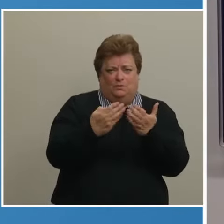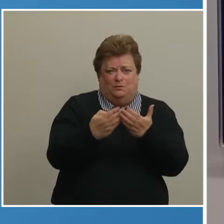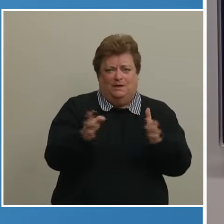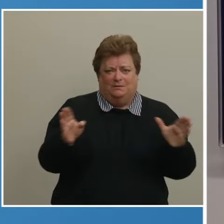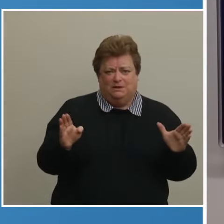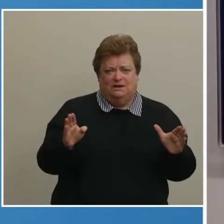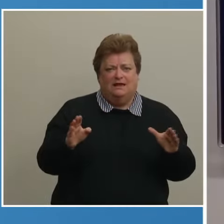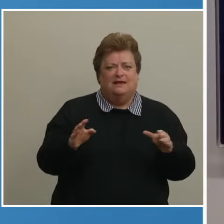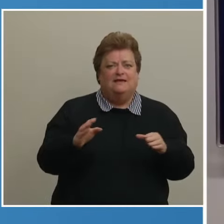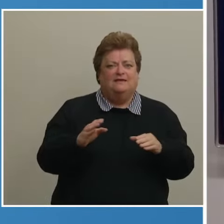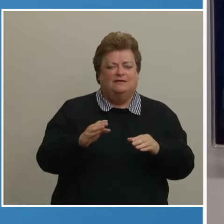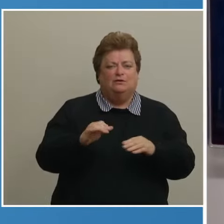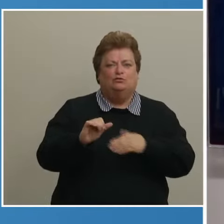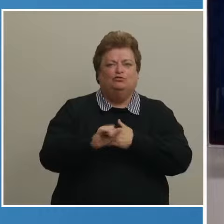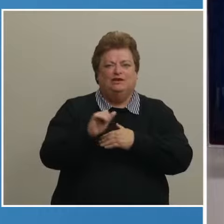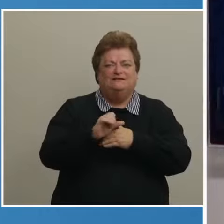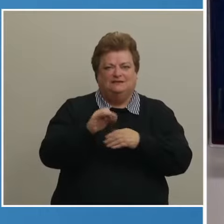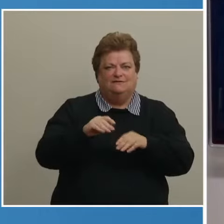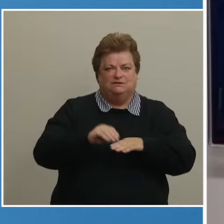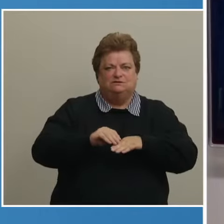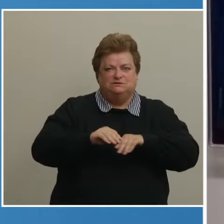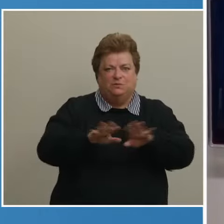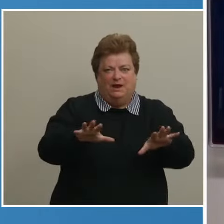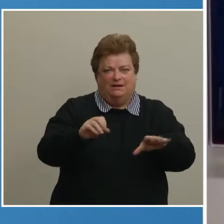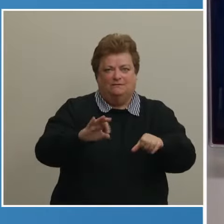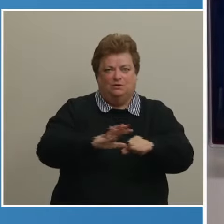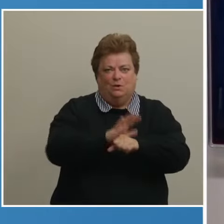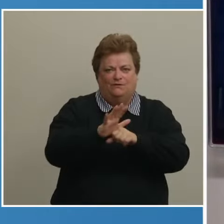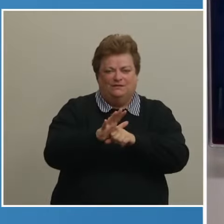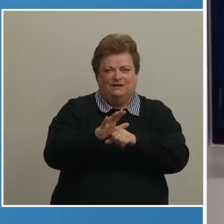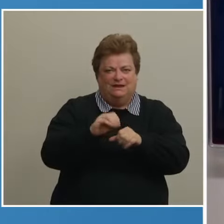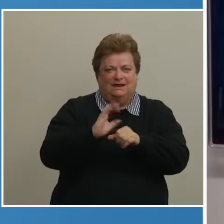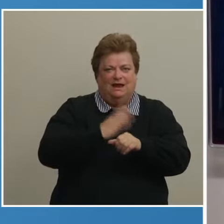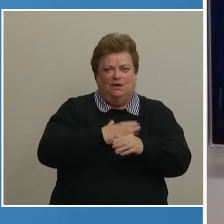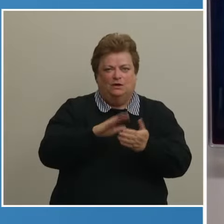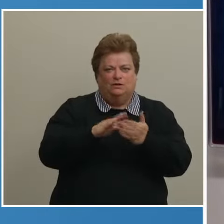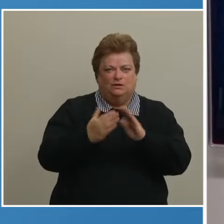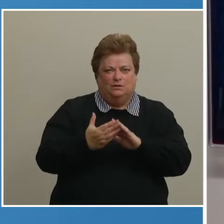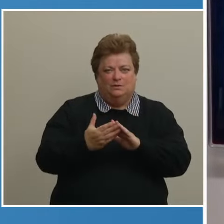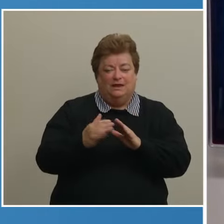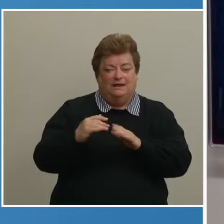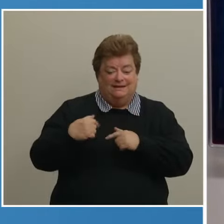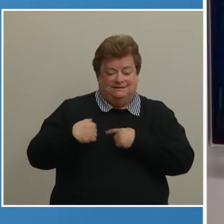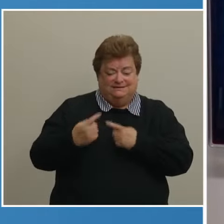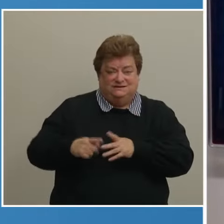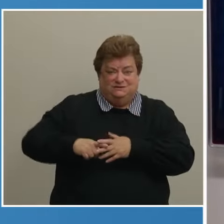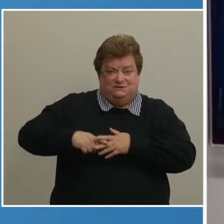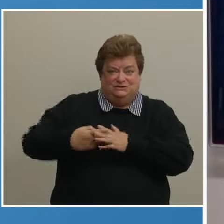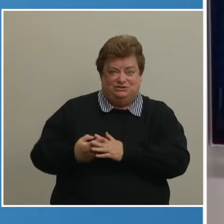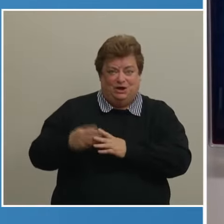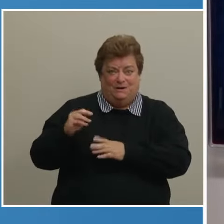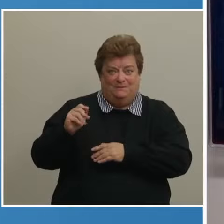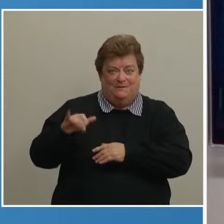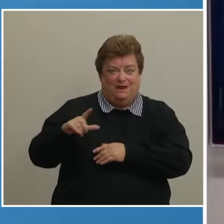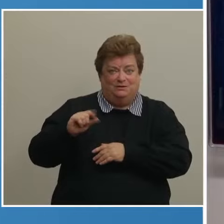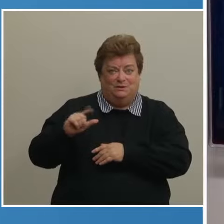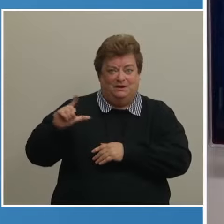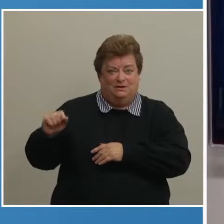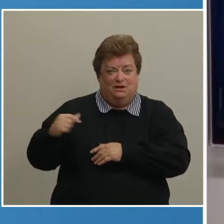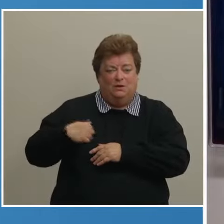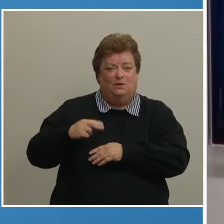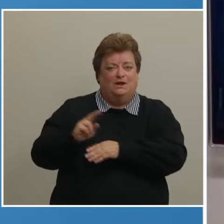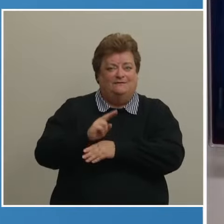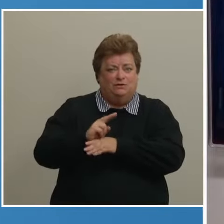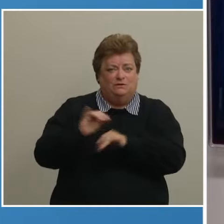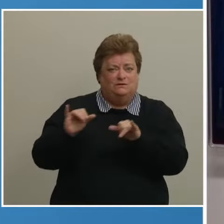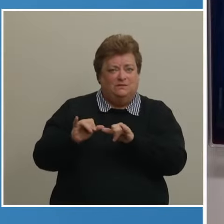and impact of COVID-19 in the community. Since the inception in May 2020, we have used primary metrics